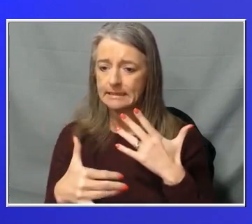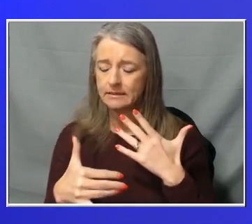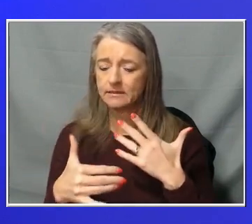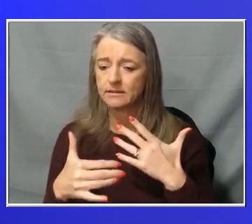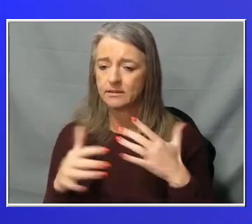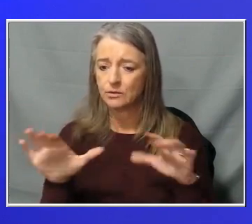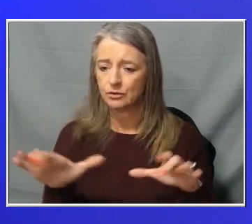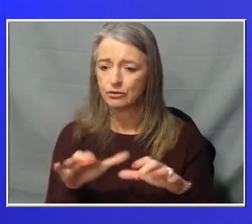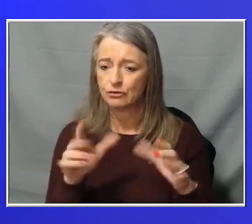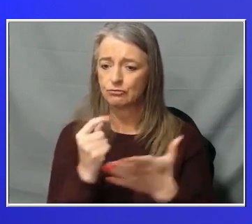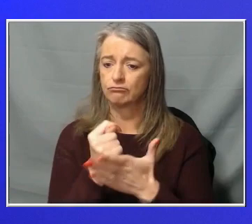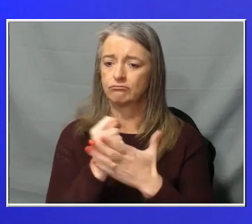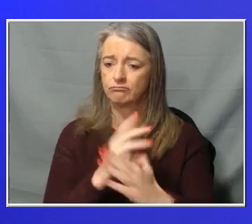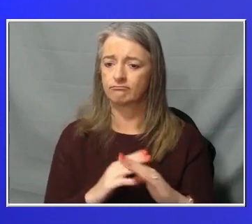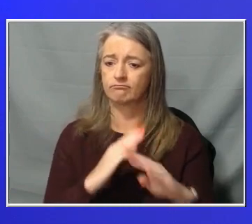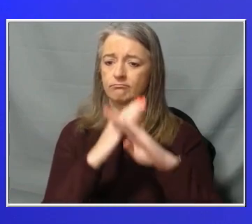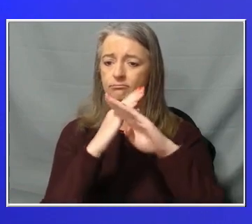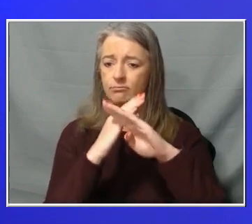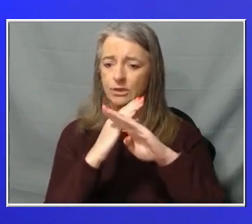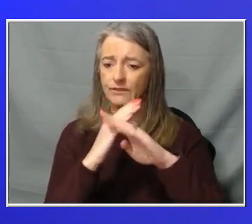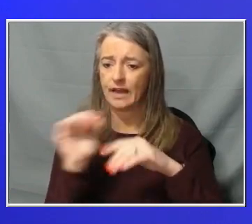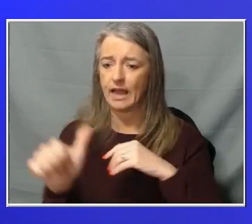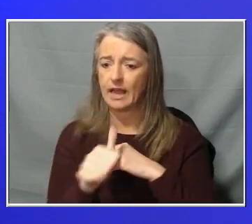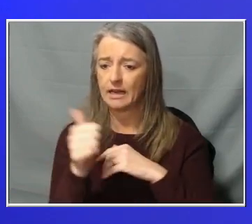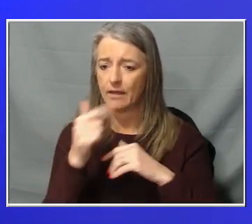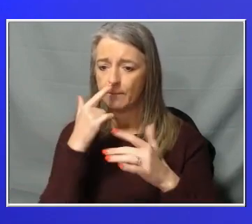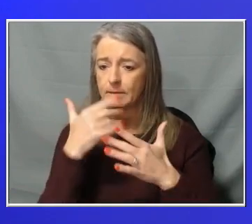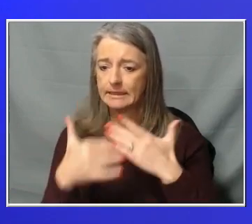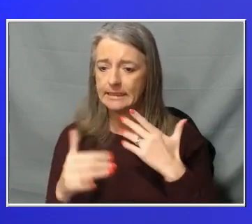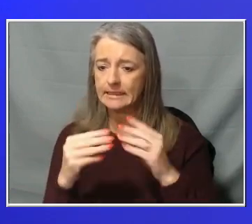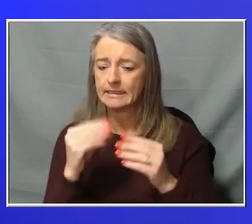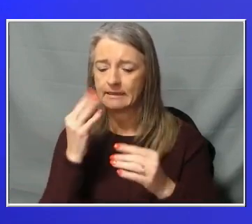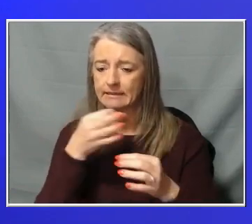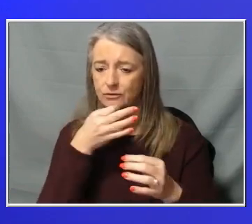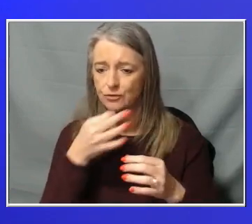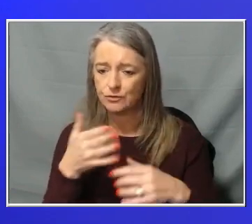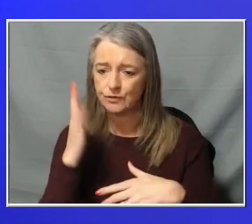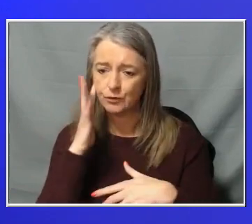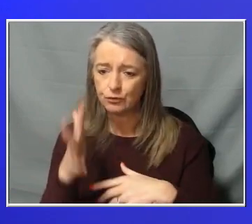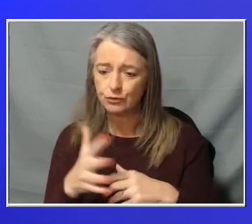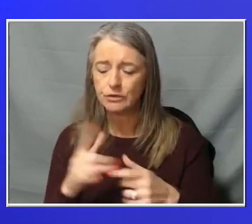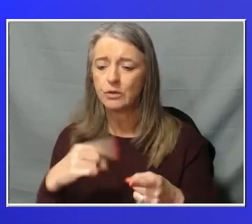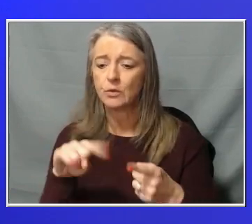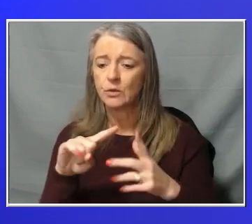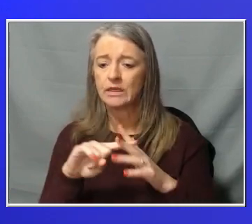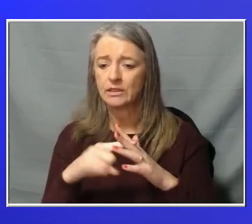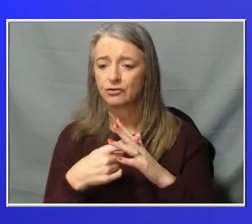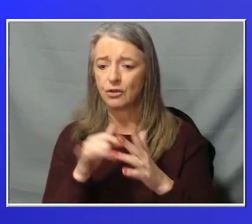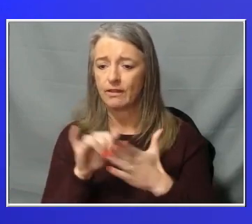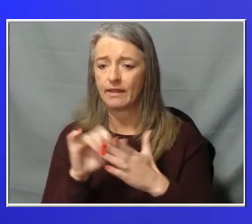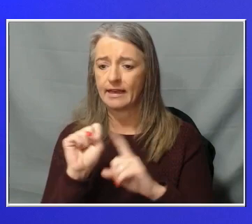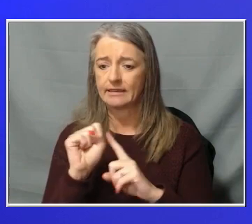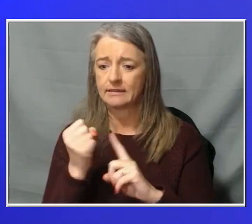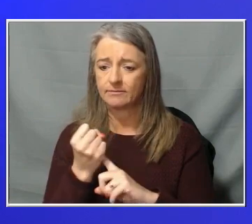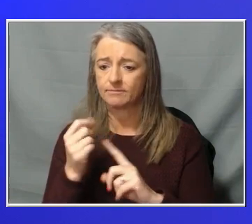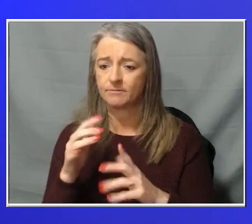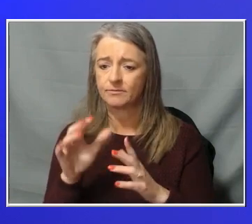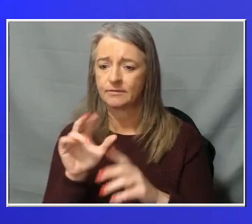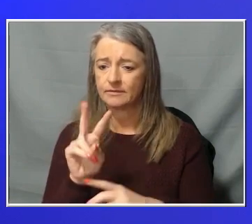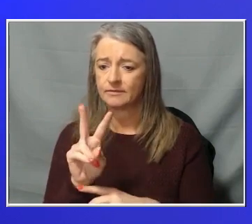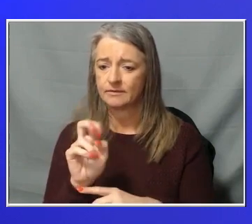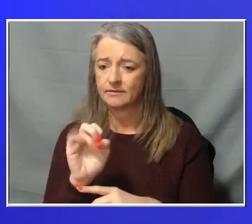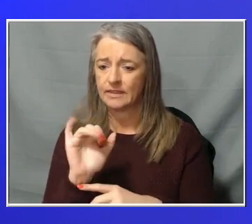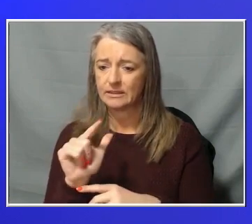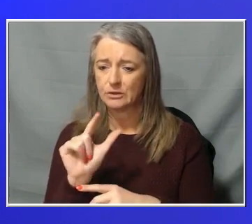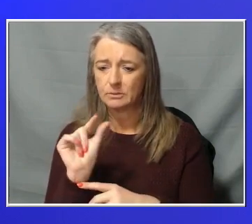do the treatment to prevent another bleed in the near future. So when I started the case, her vessels were so small I couldn't